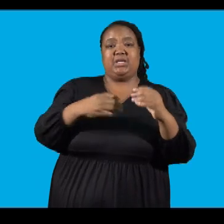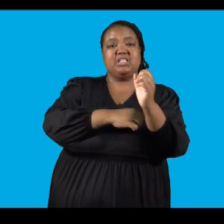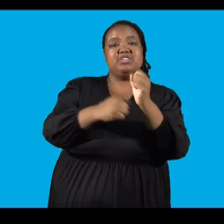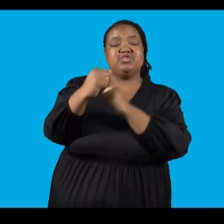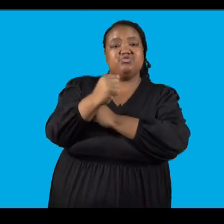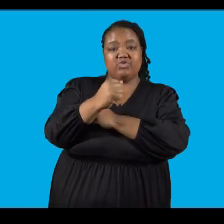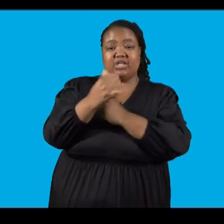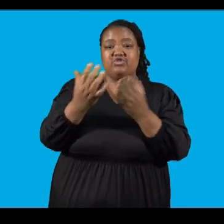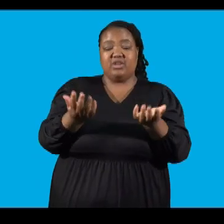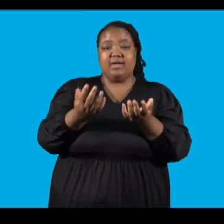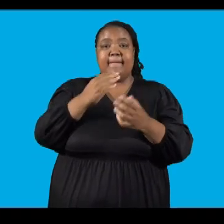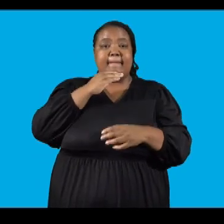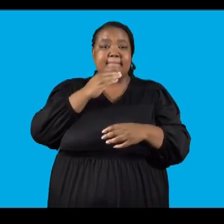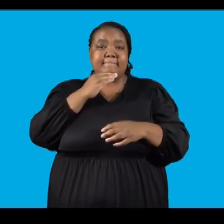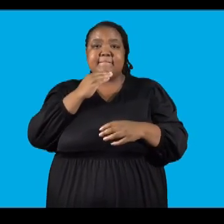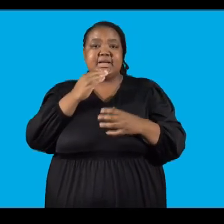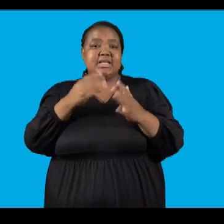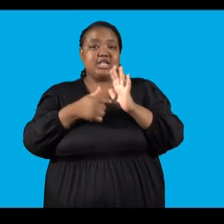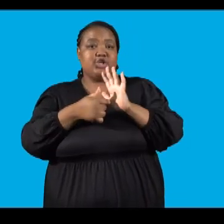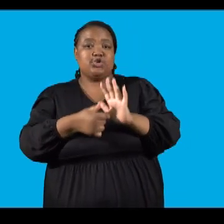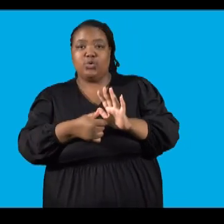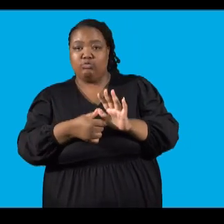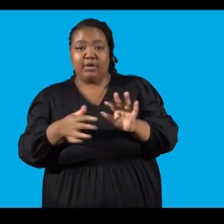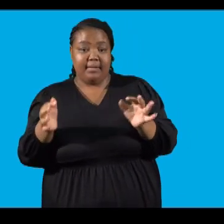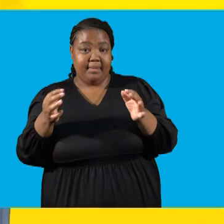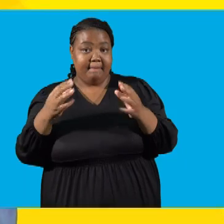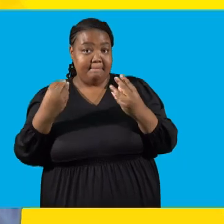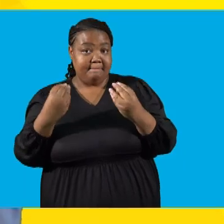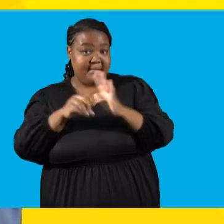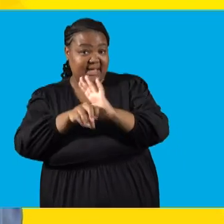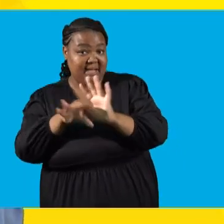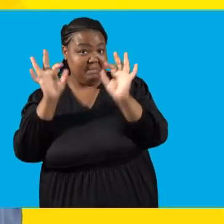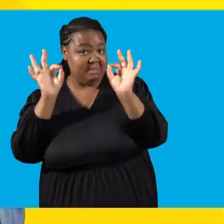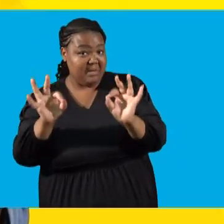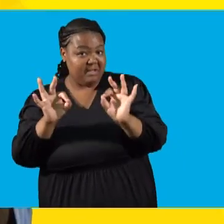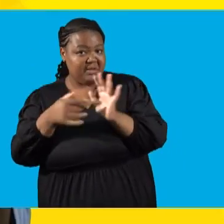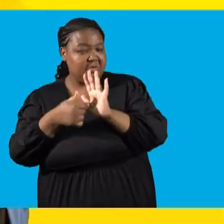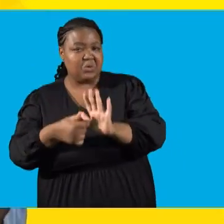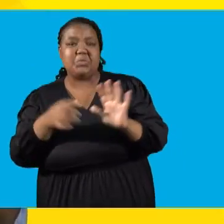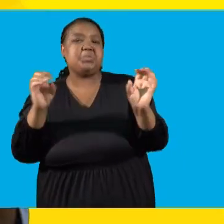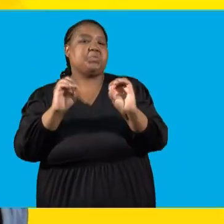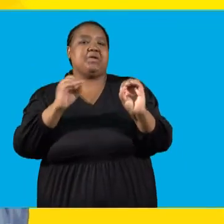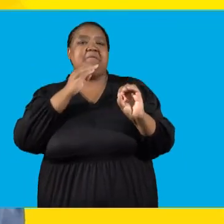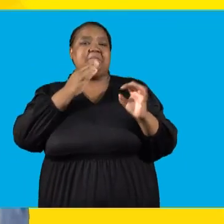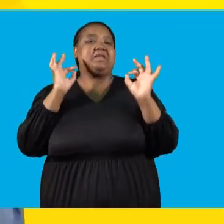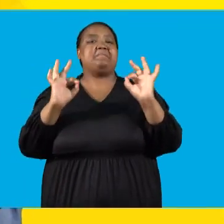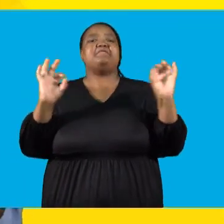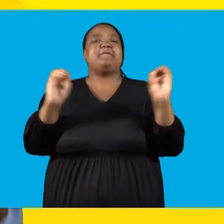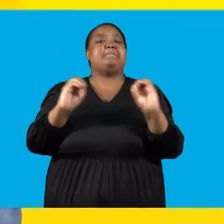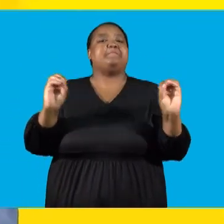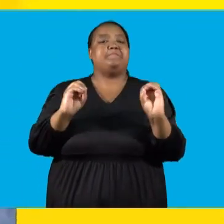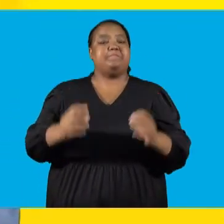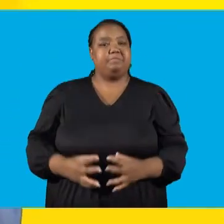firm or any market structure that does not exhibit the features of a perfect market, then that